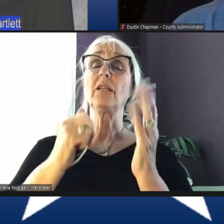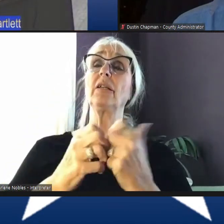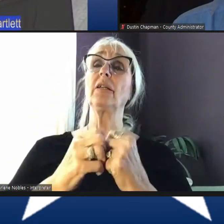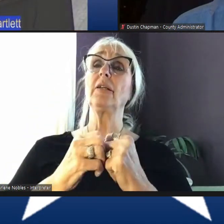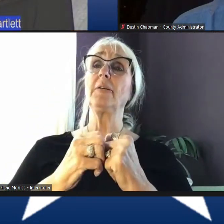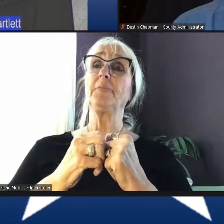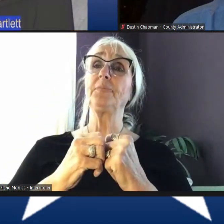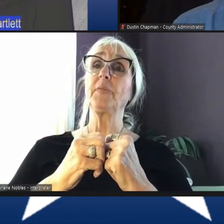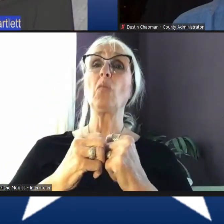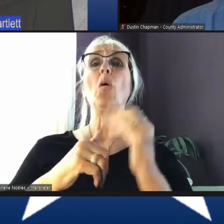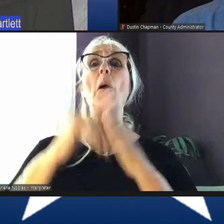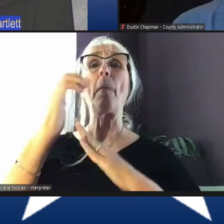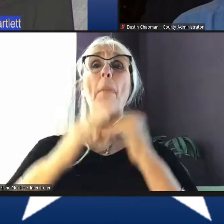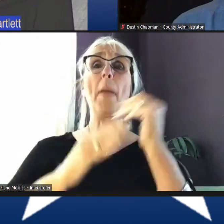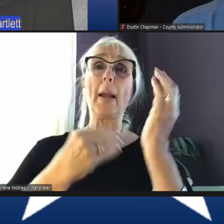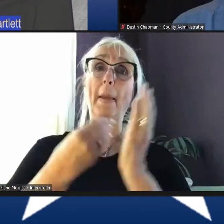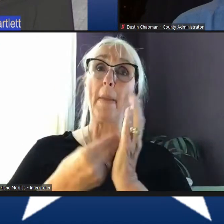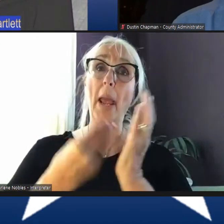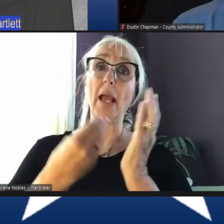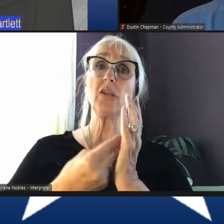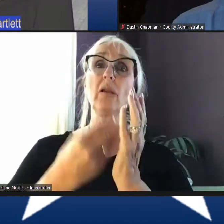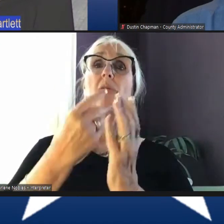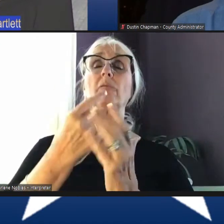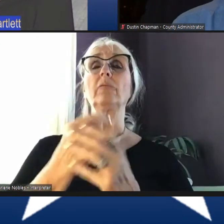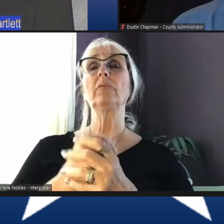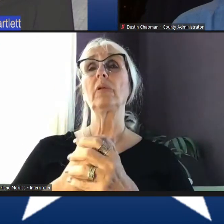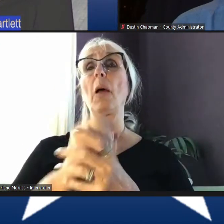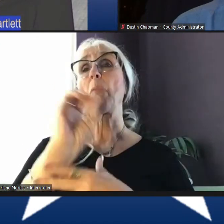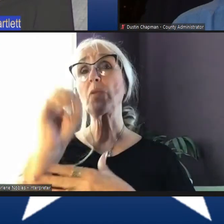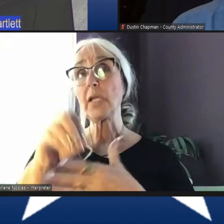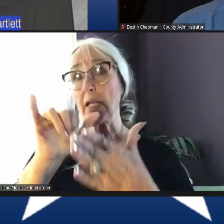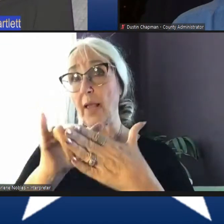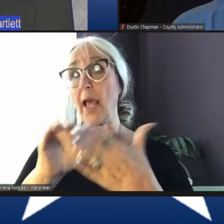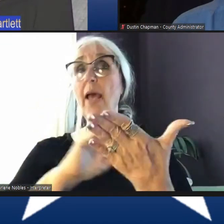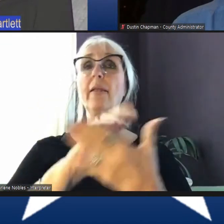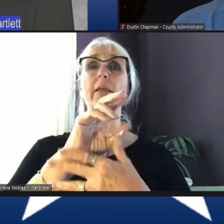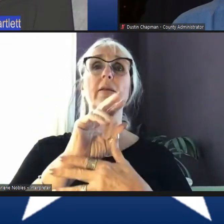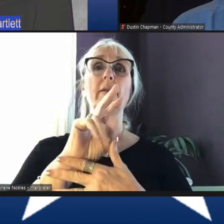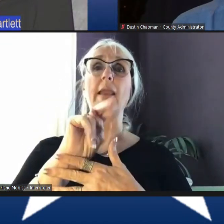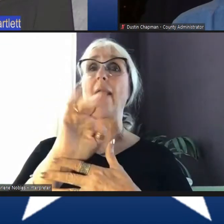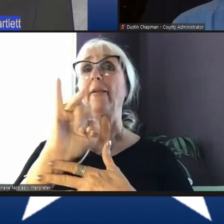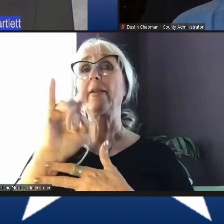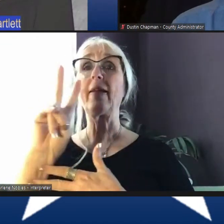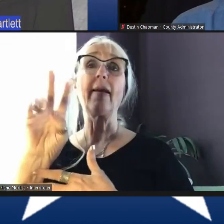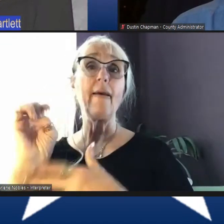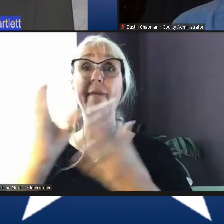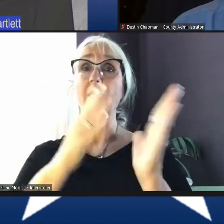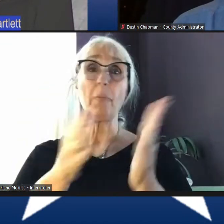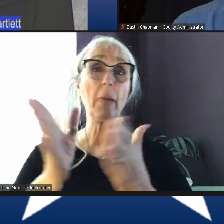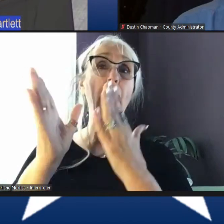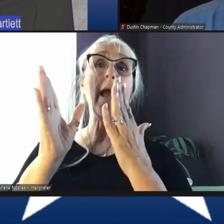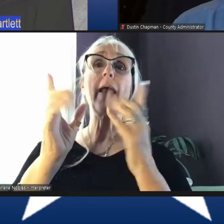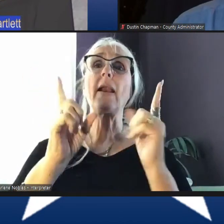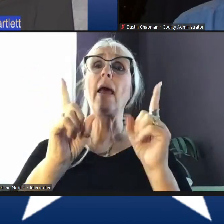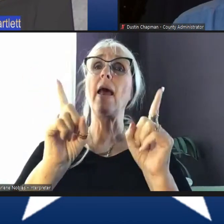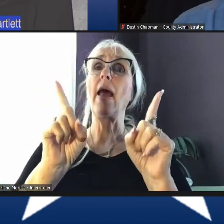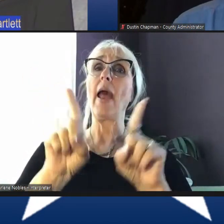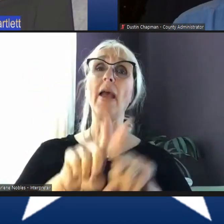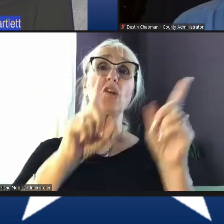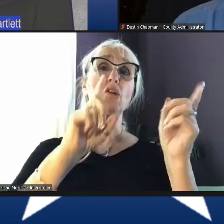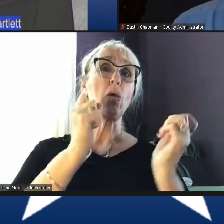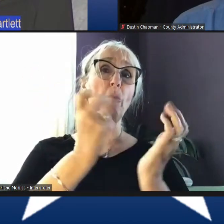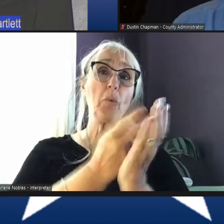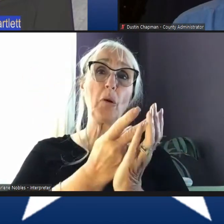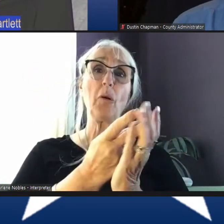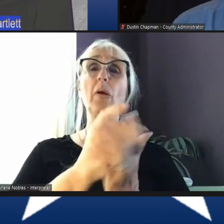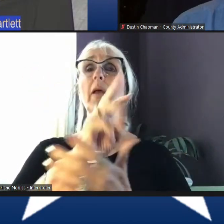know Mike has, presented that really nice, the narrative of the plan, but as you approve, so the MHMR and the Waco Family